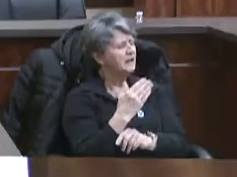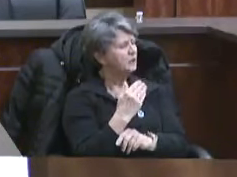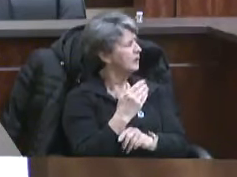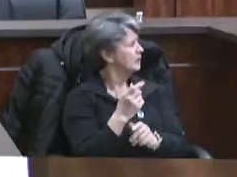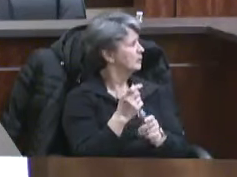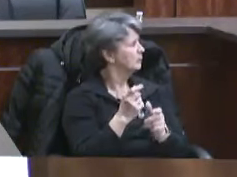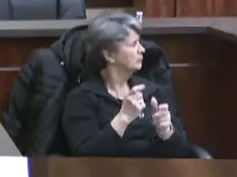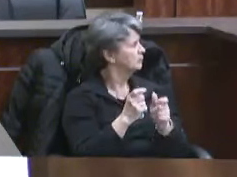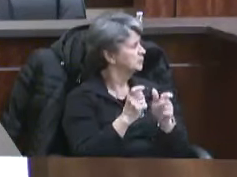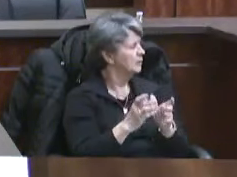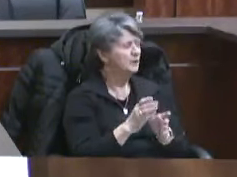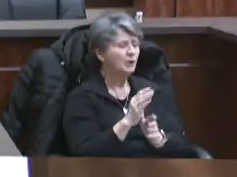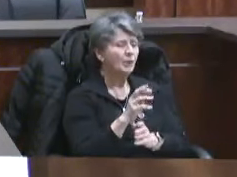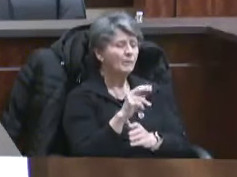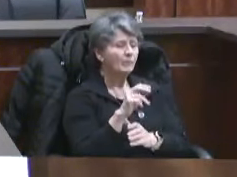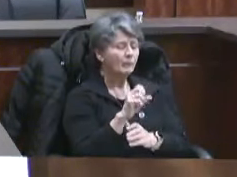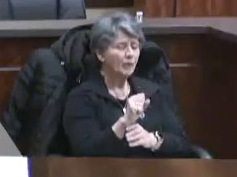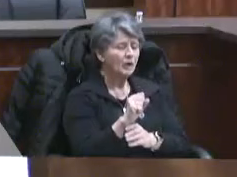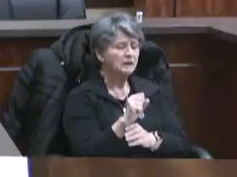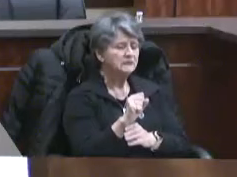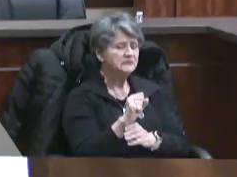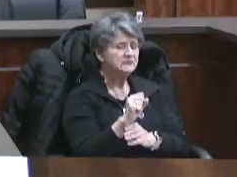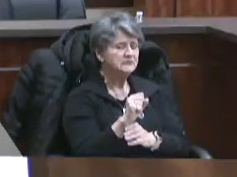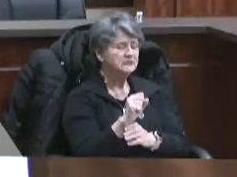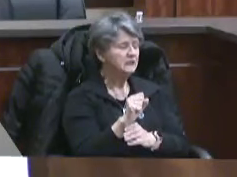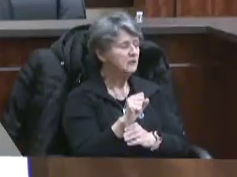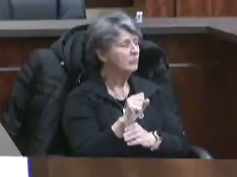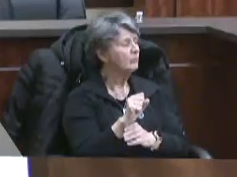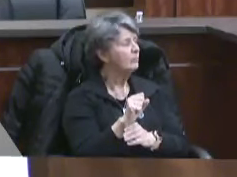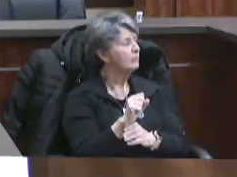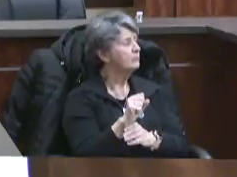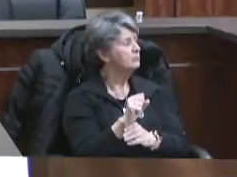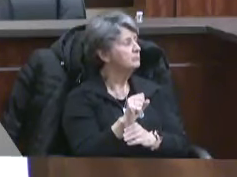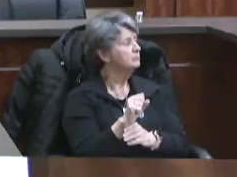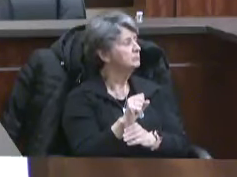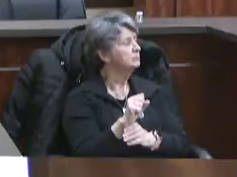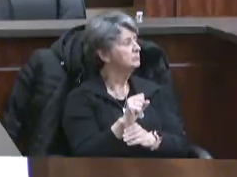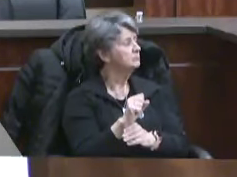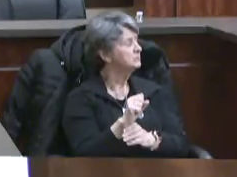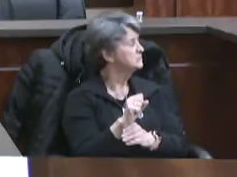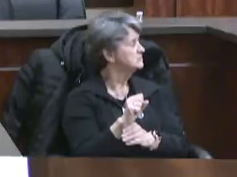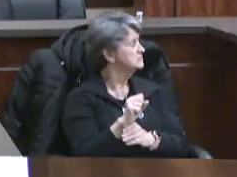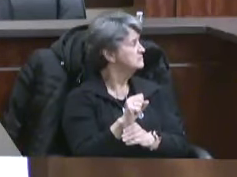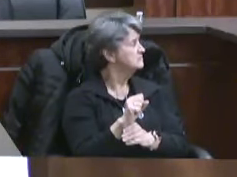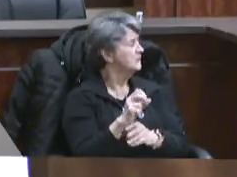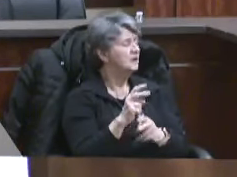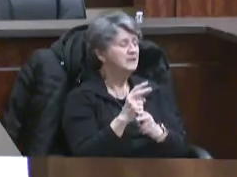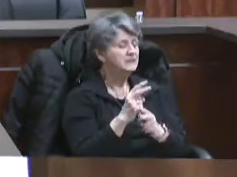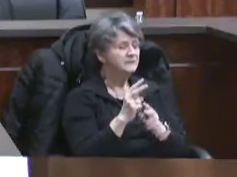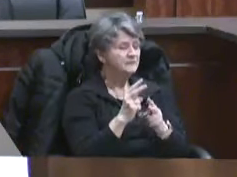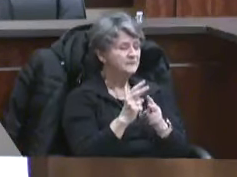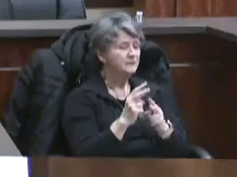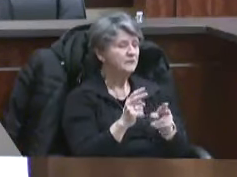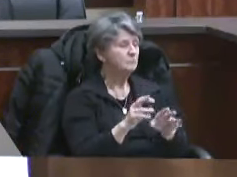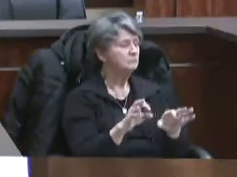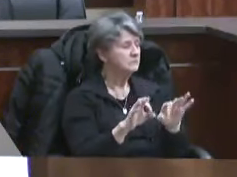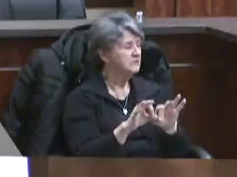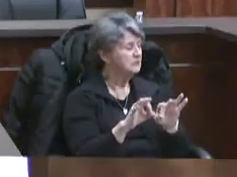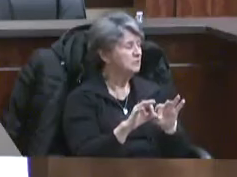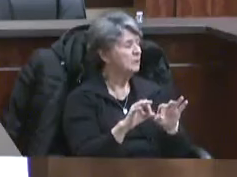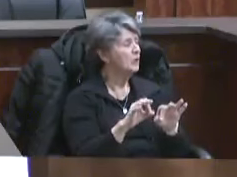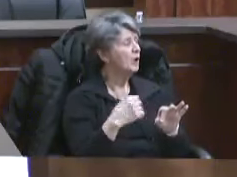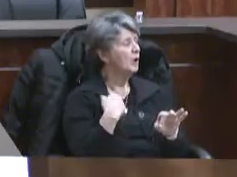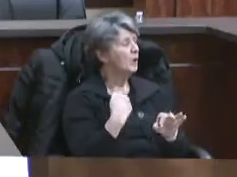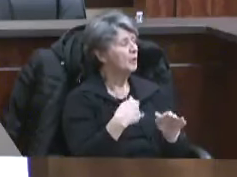Director Barnes has sent out one of her journalists out to film the event. It was very successful. The kids learned a lot. We